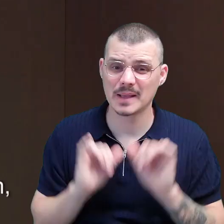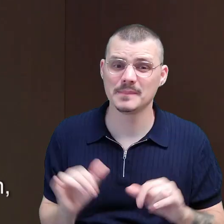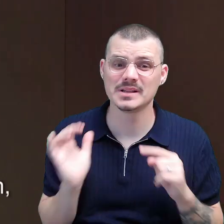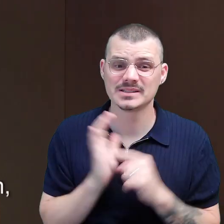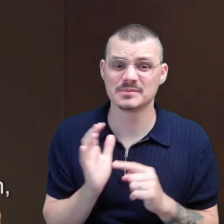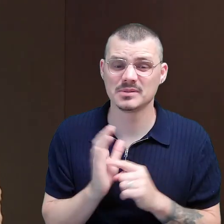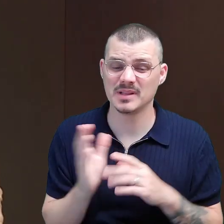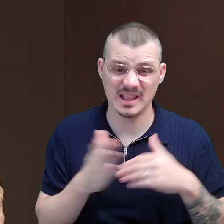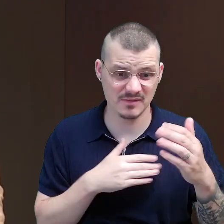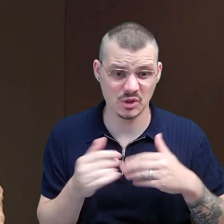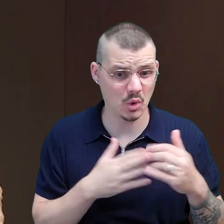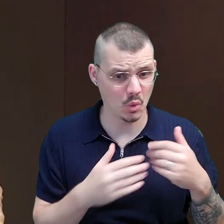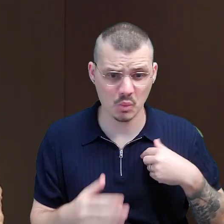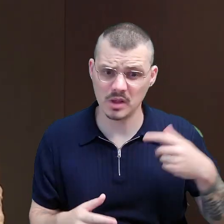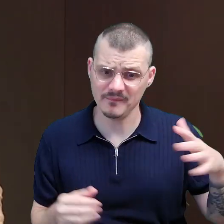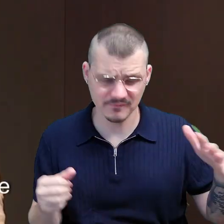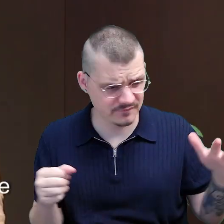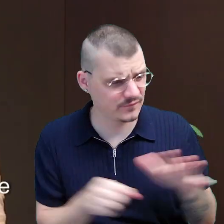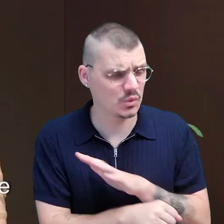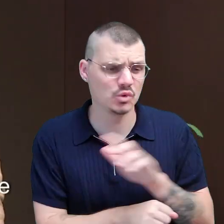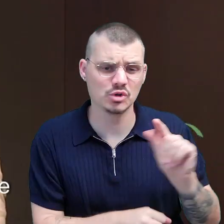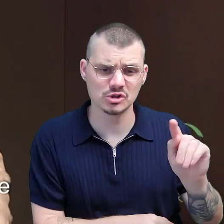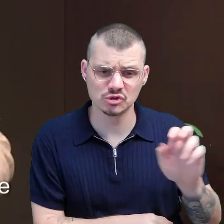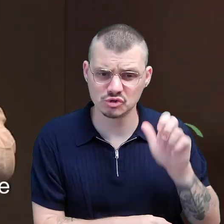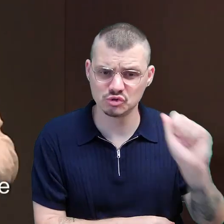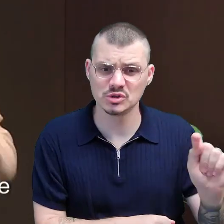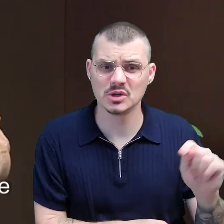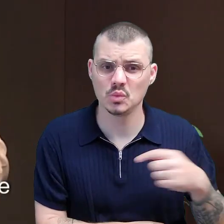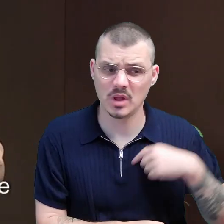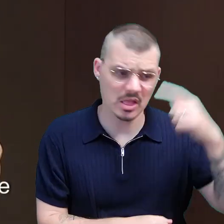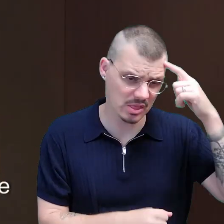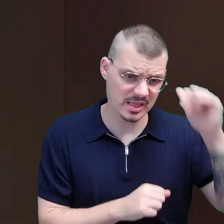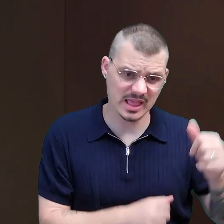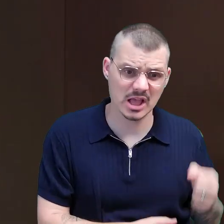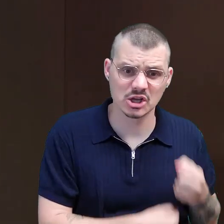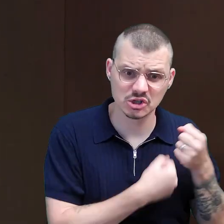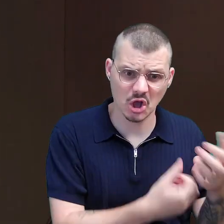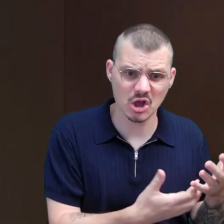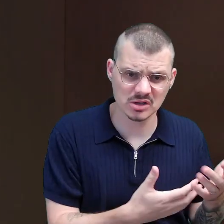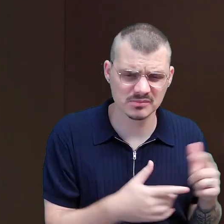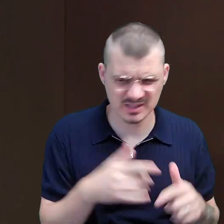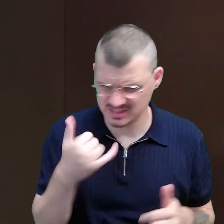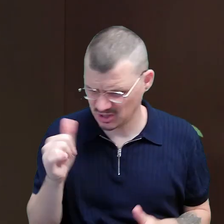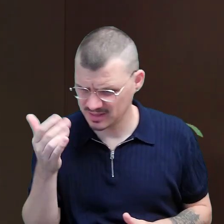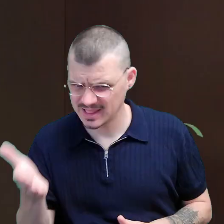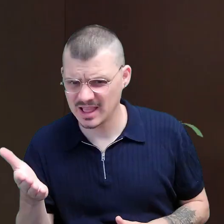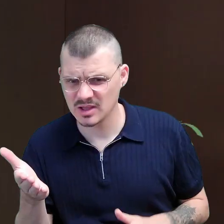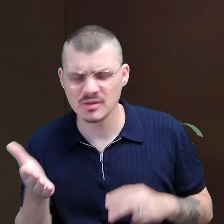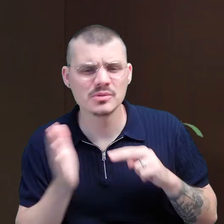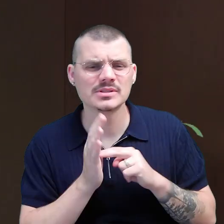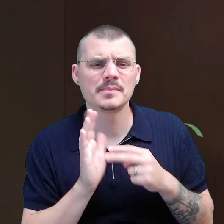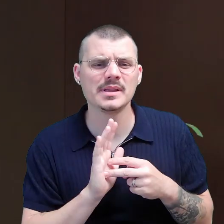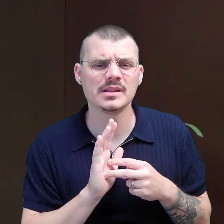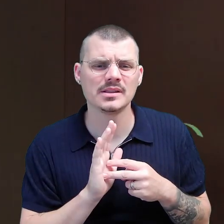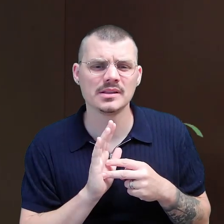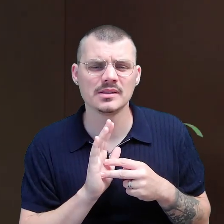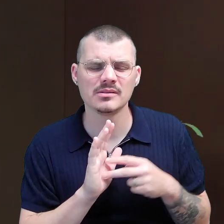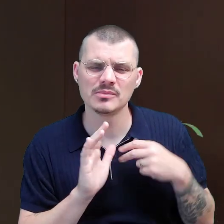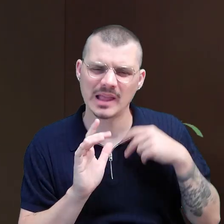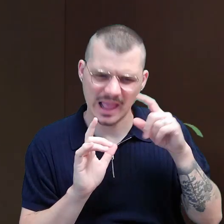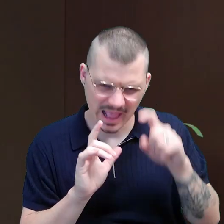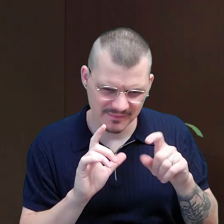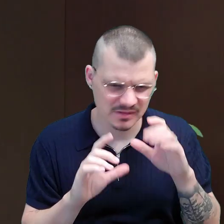same symptom, even though we've fully, completely treated what we think the cause is, what does that